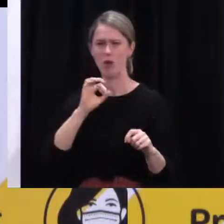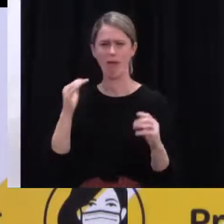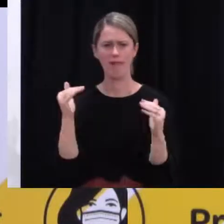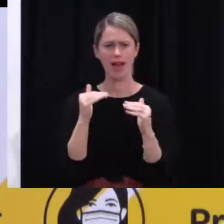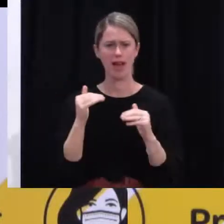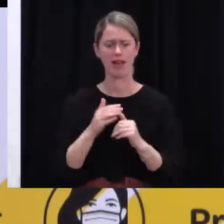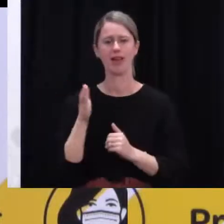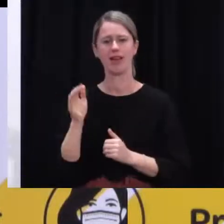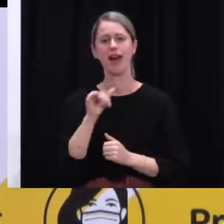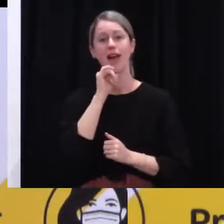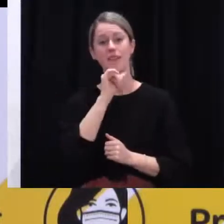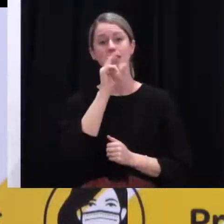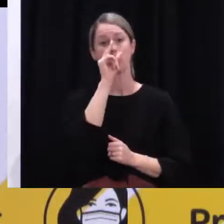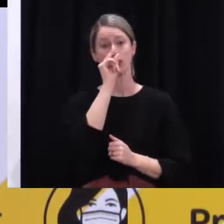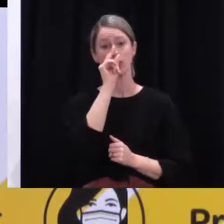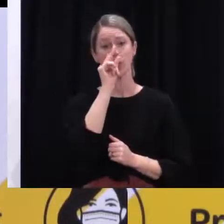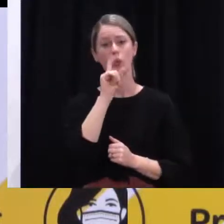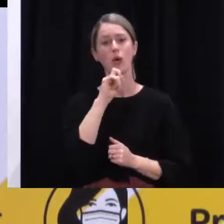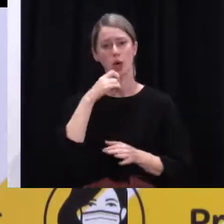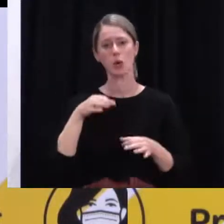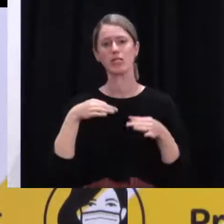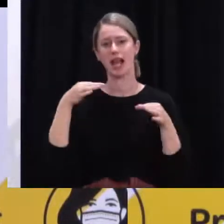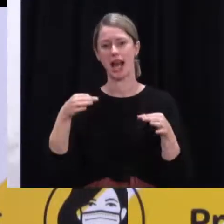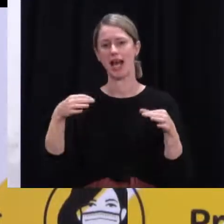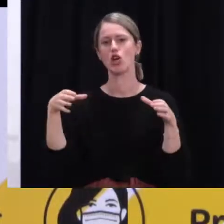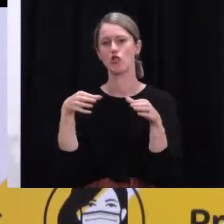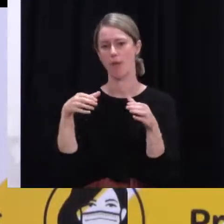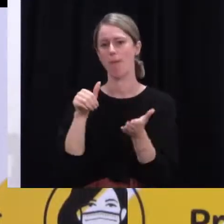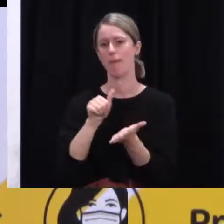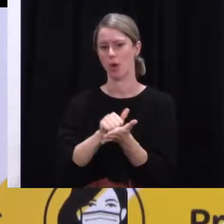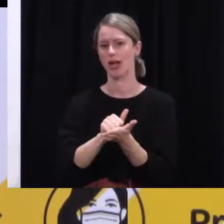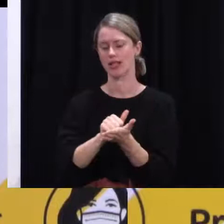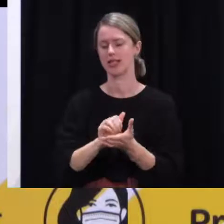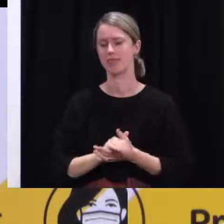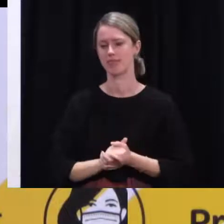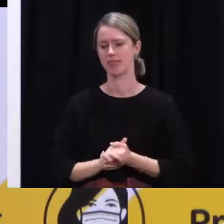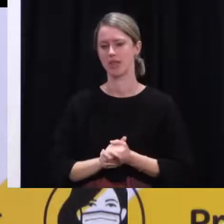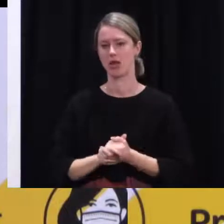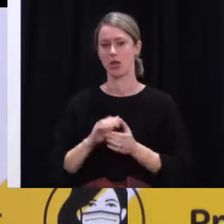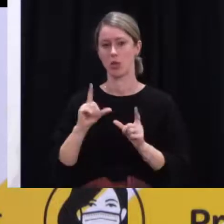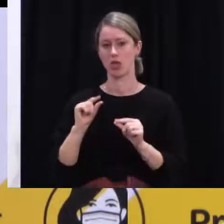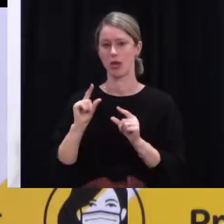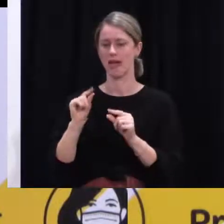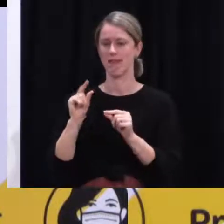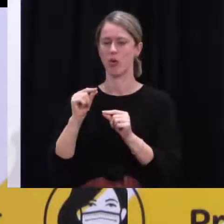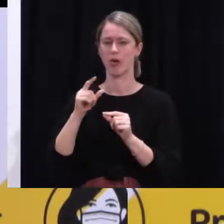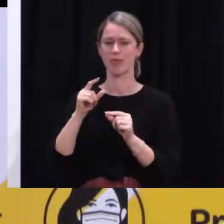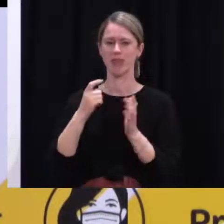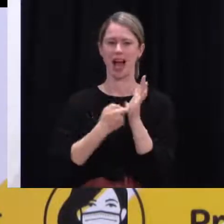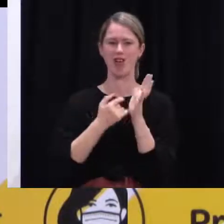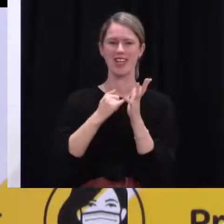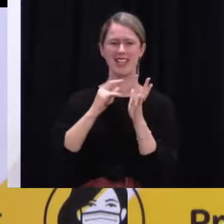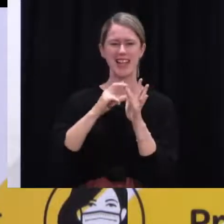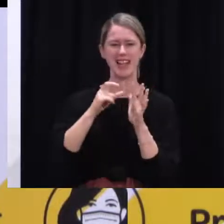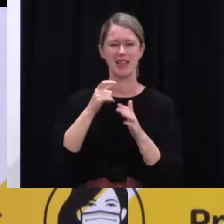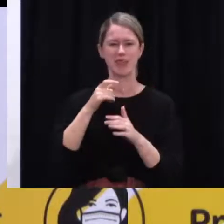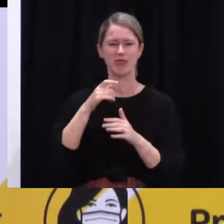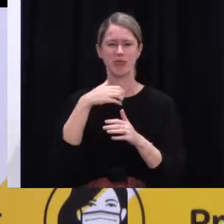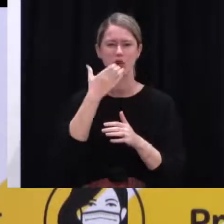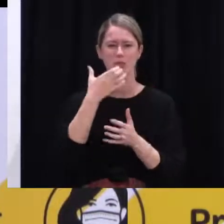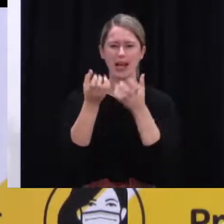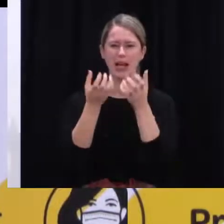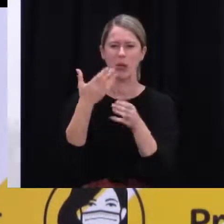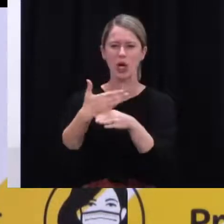where it's feasible for us to delay a group booking, then we are doing that. We're doing that with RSE workers. We're looking again very closely at all of those group